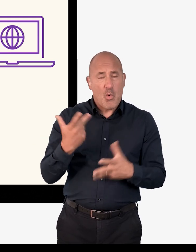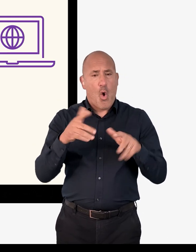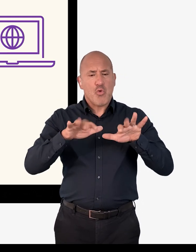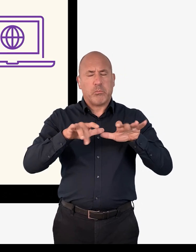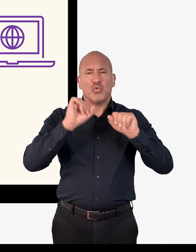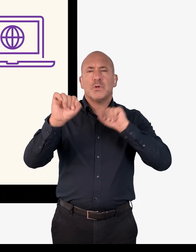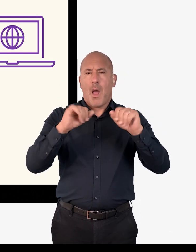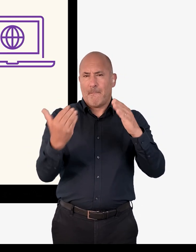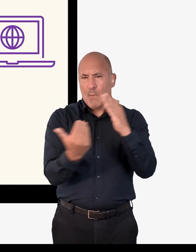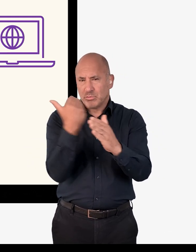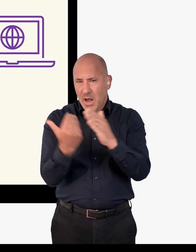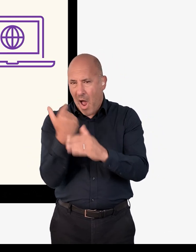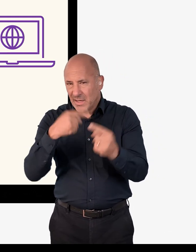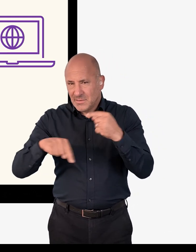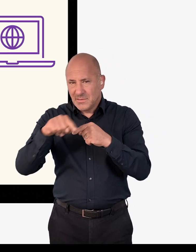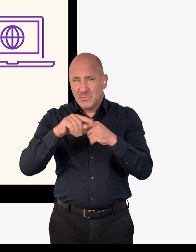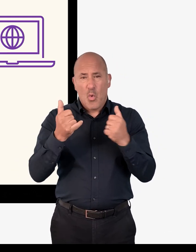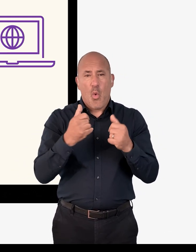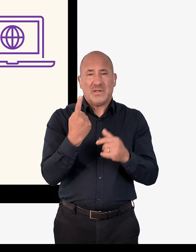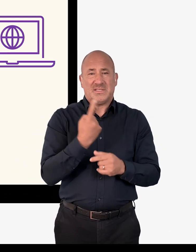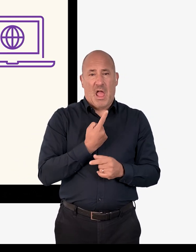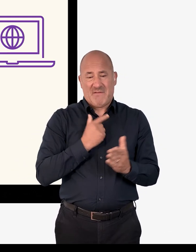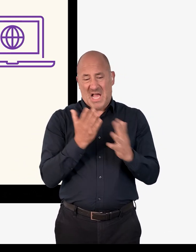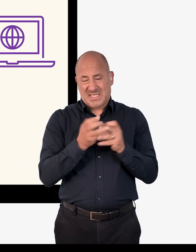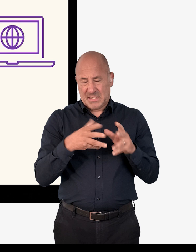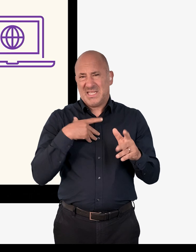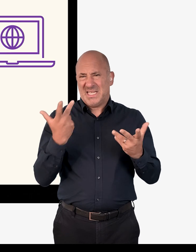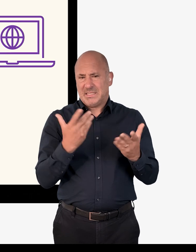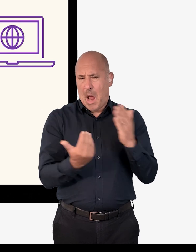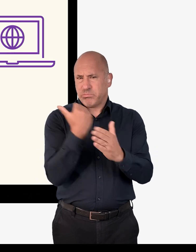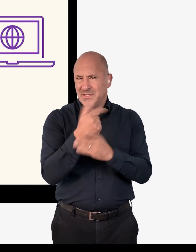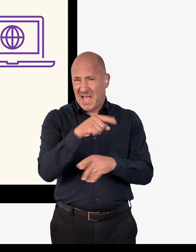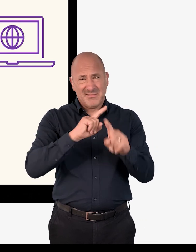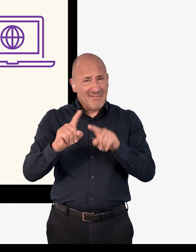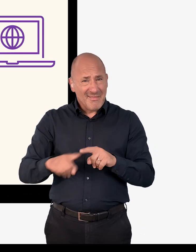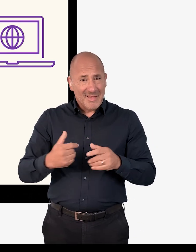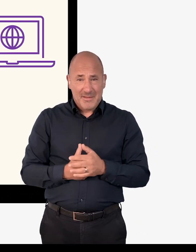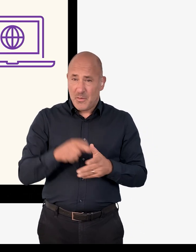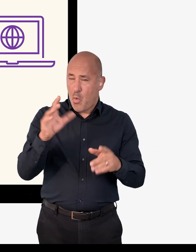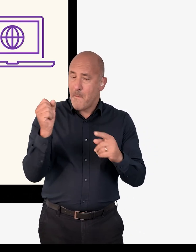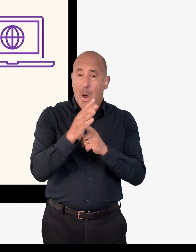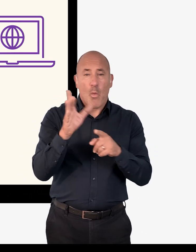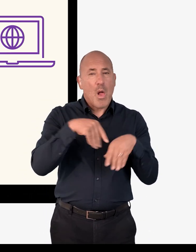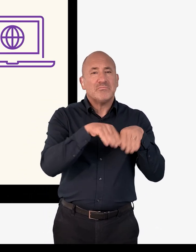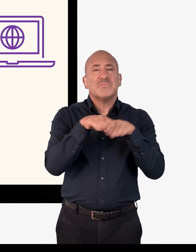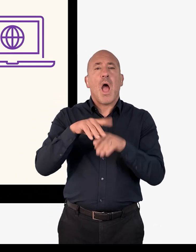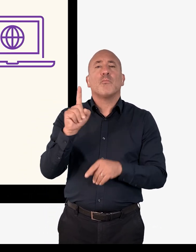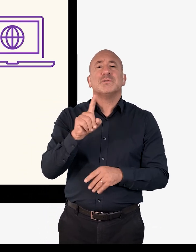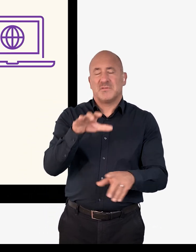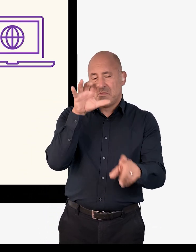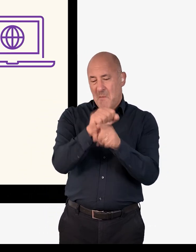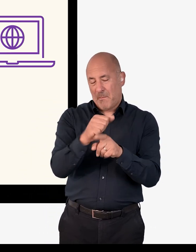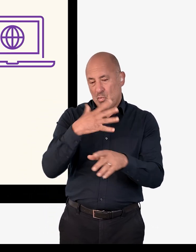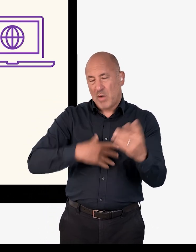to modernising computer stock and updating self-access systems. They all had some key things in common